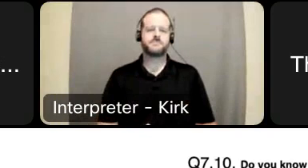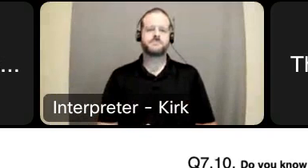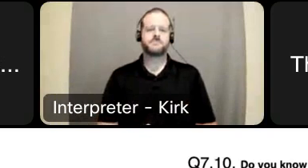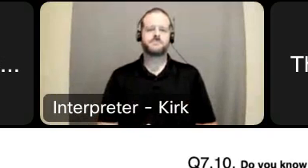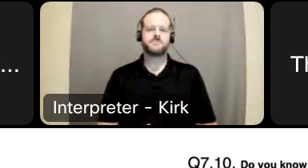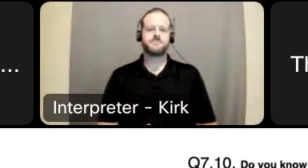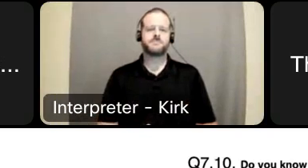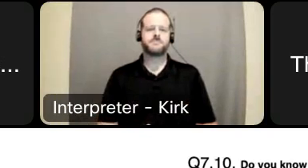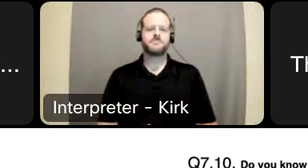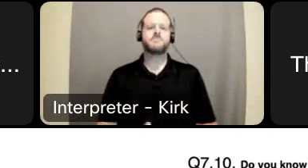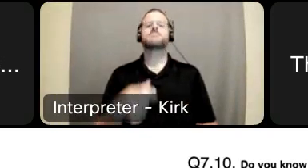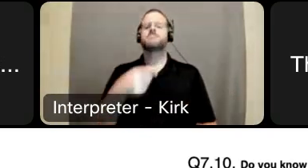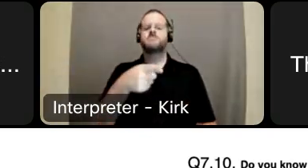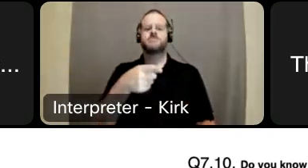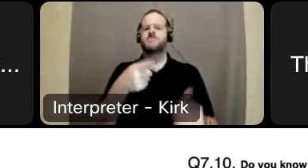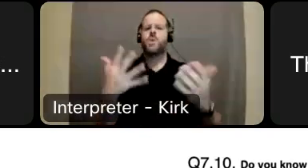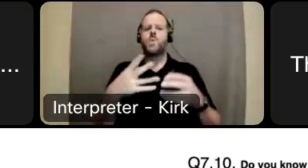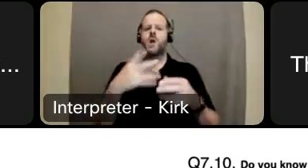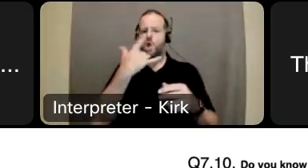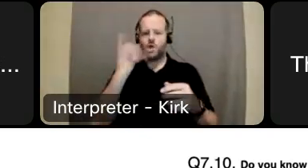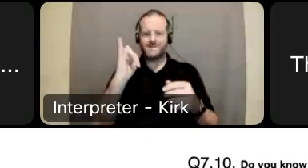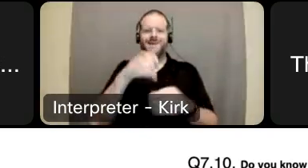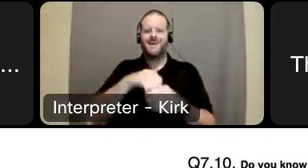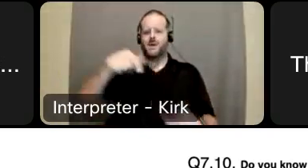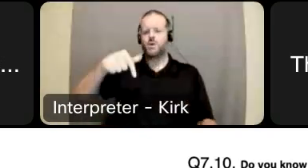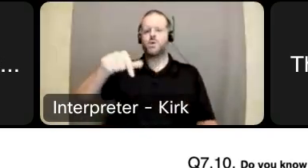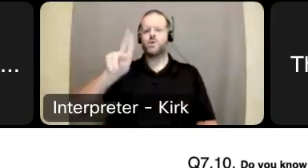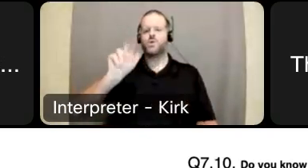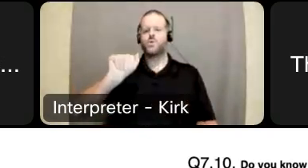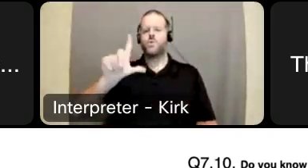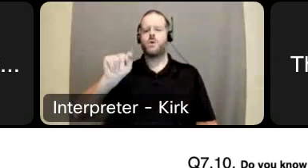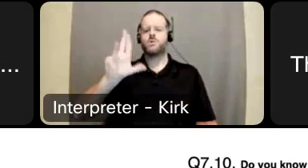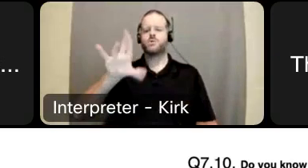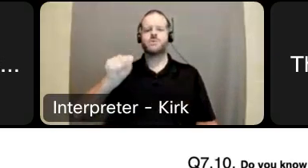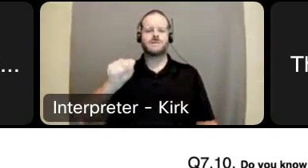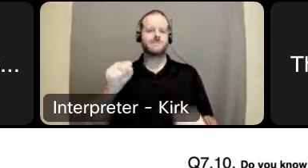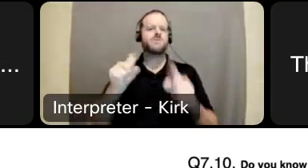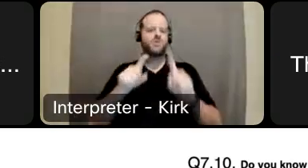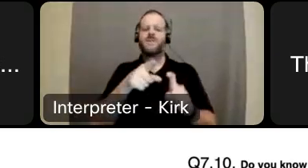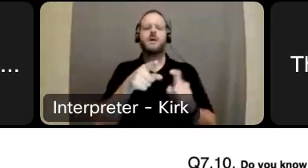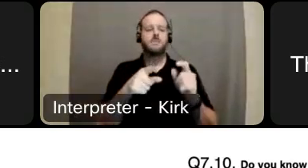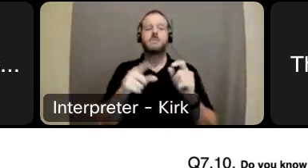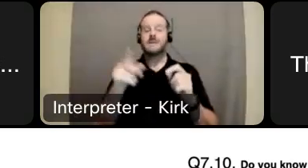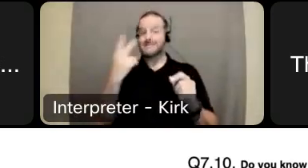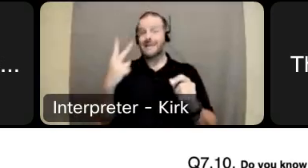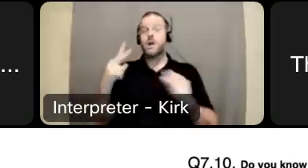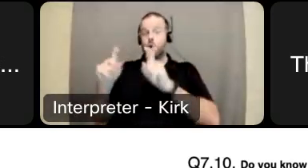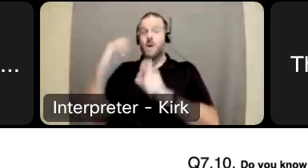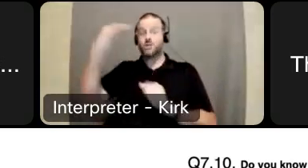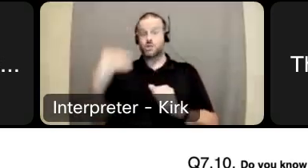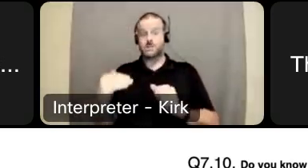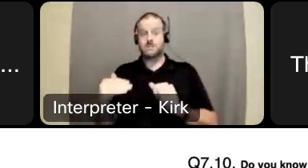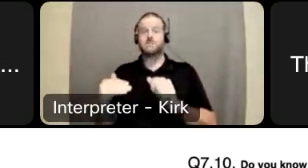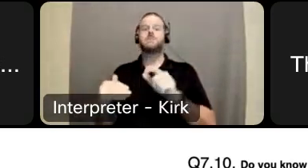This is what it looks like in the Qualtrics survey. So this is there available to you next to the questions that's asking for you to calculate the